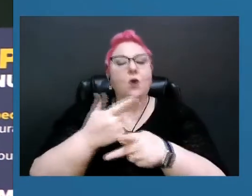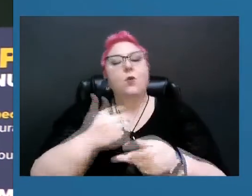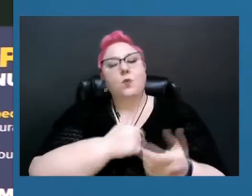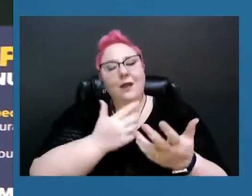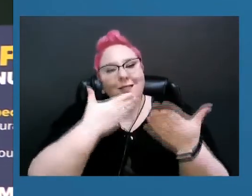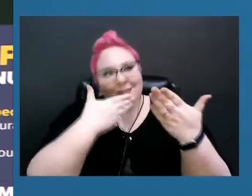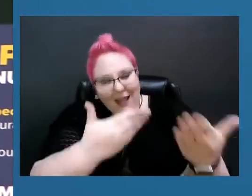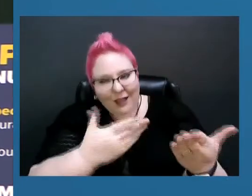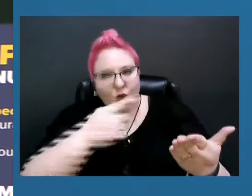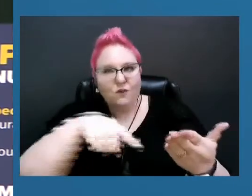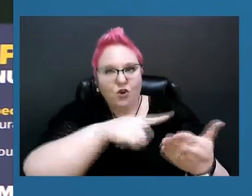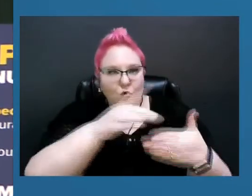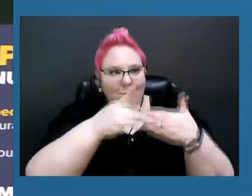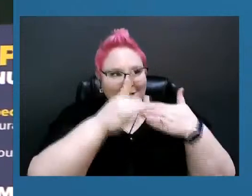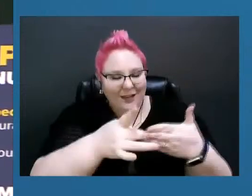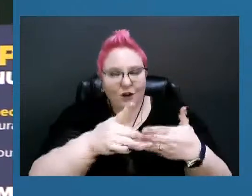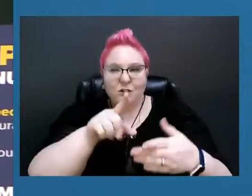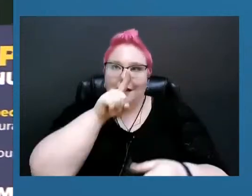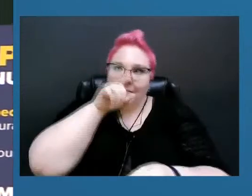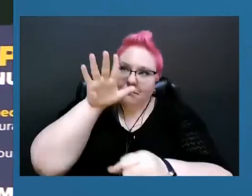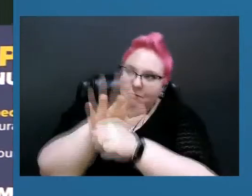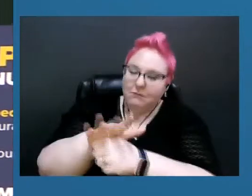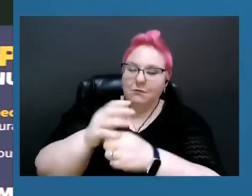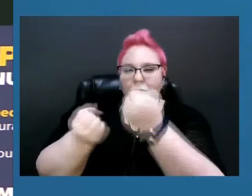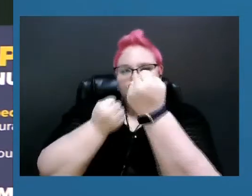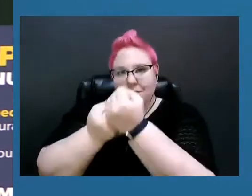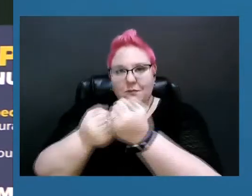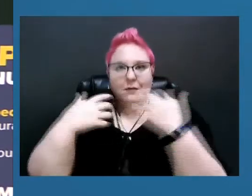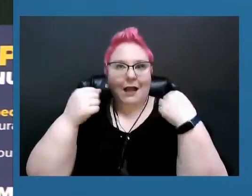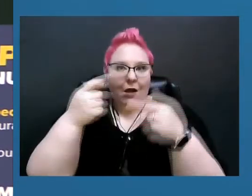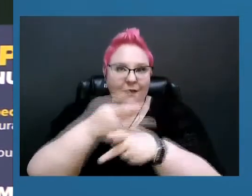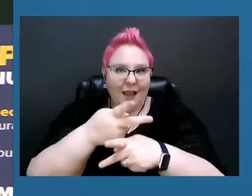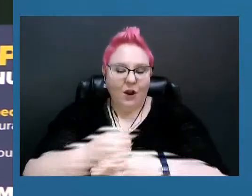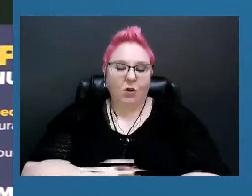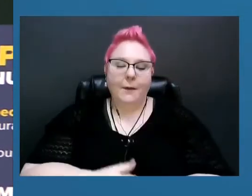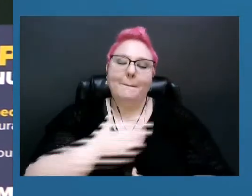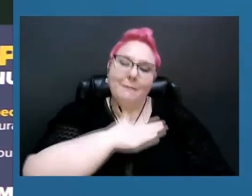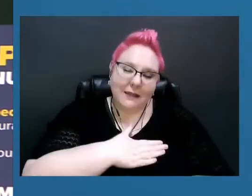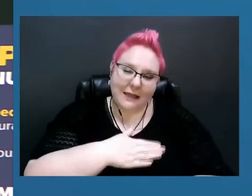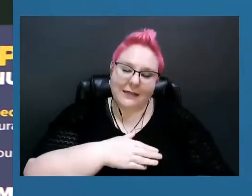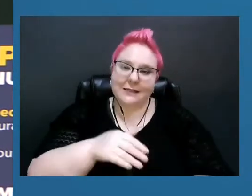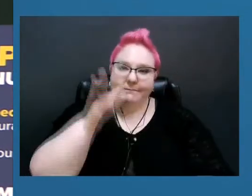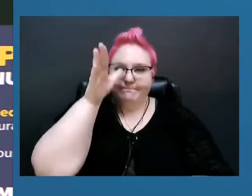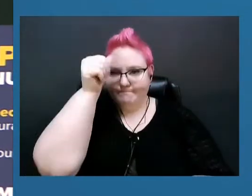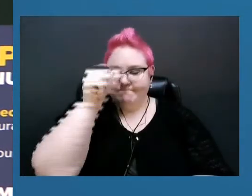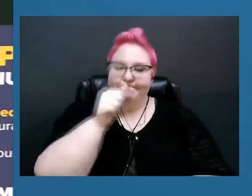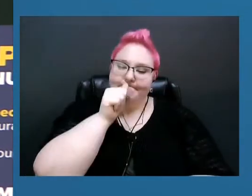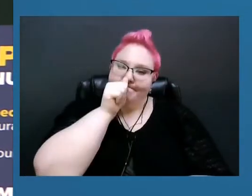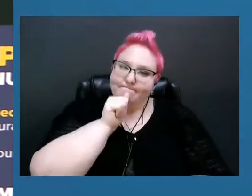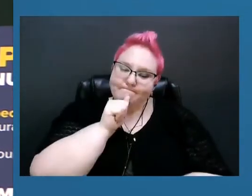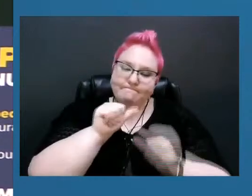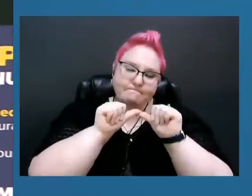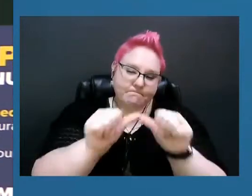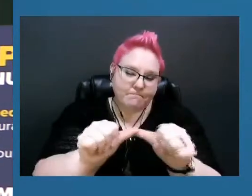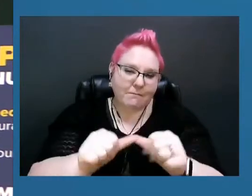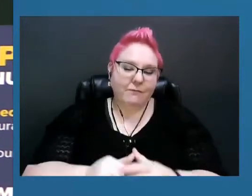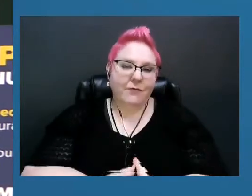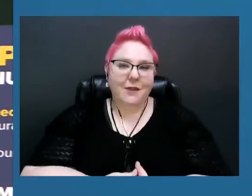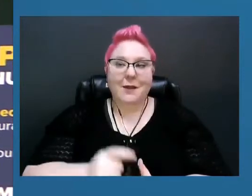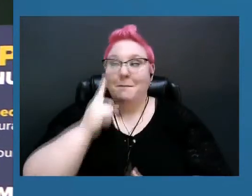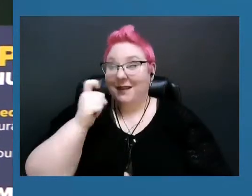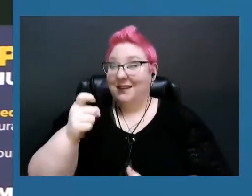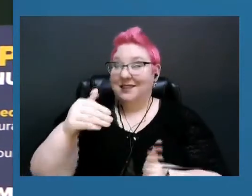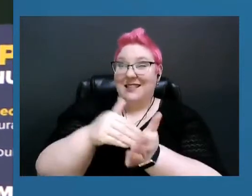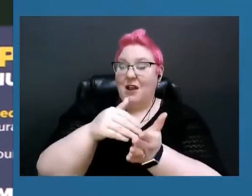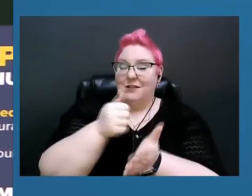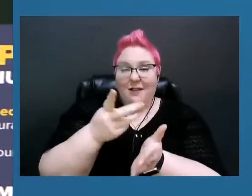who is committed to preserving health care in the region. Please remain firm in your fight because thousands of New Yorkers, particularly in this